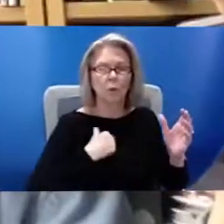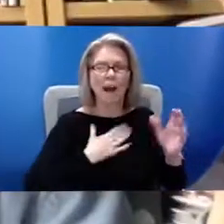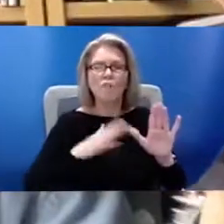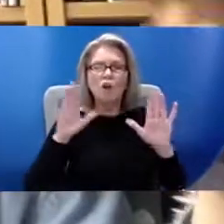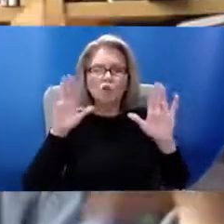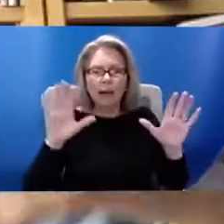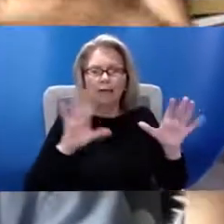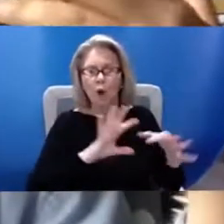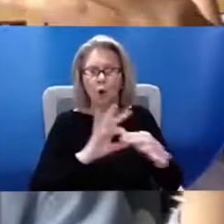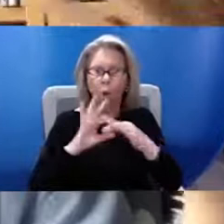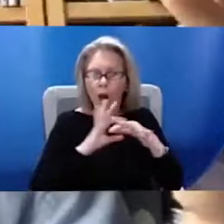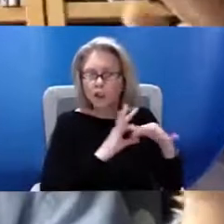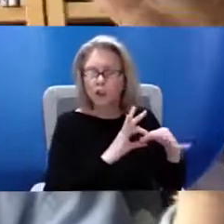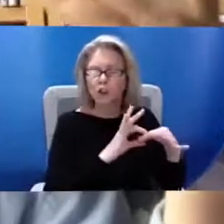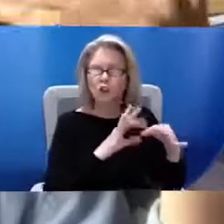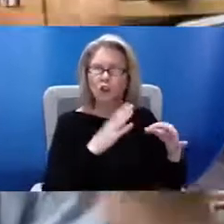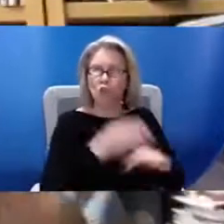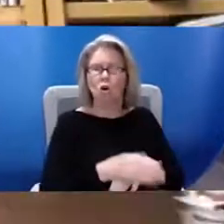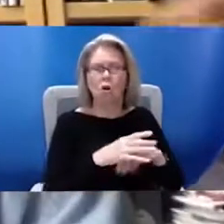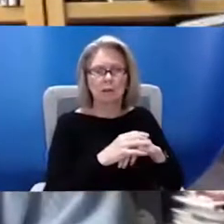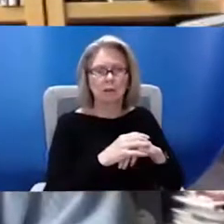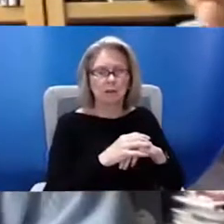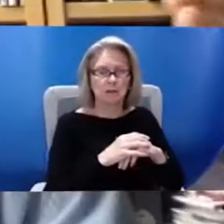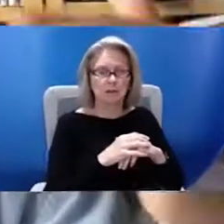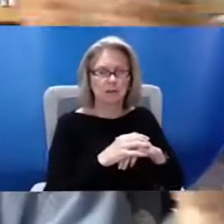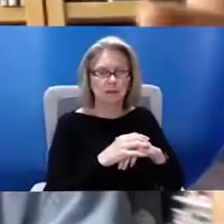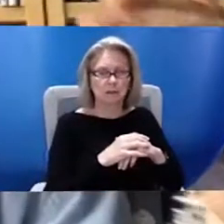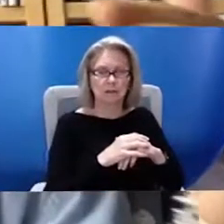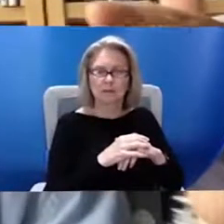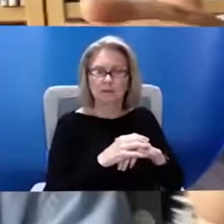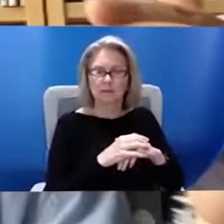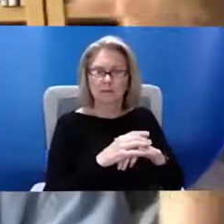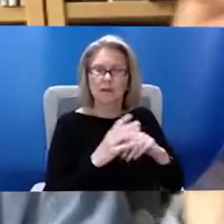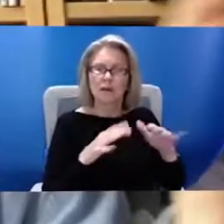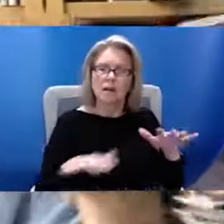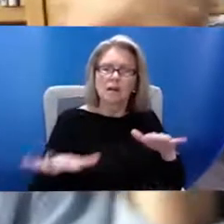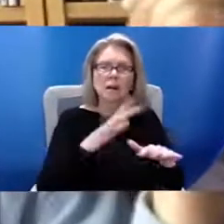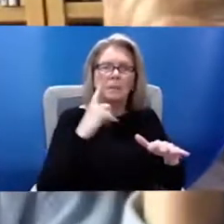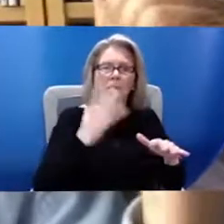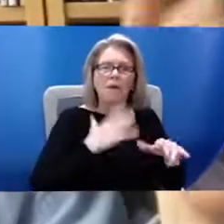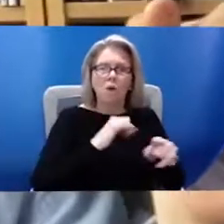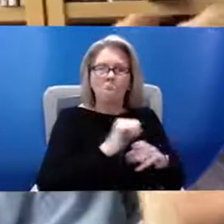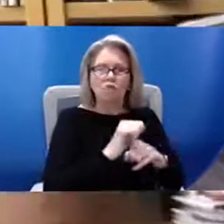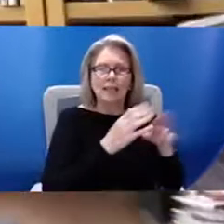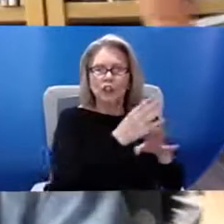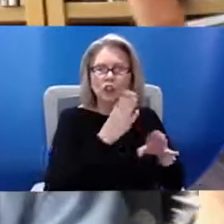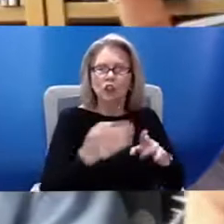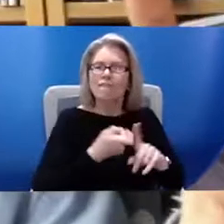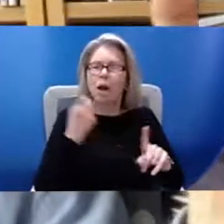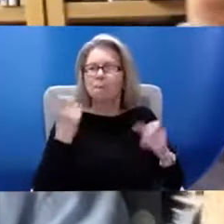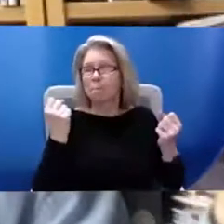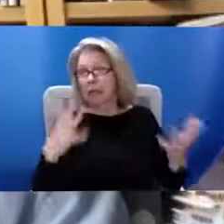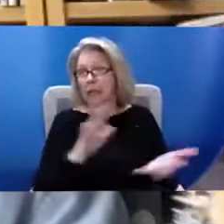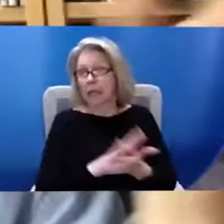it is a place where we have created coalitions across very big differences, because there are practitioners